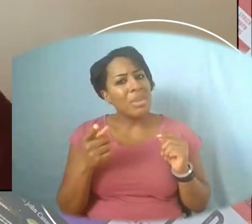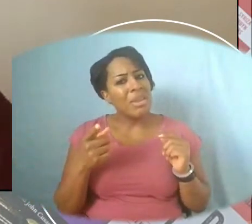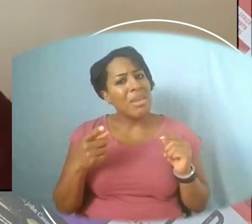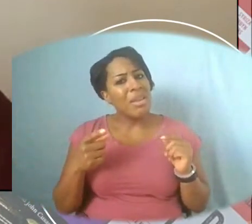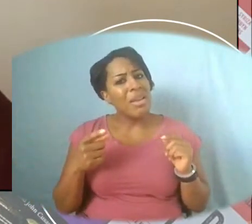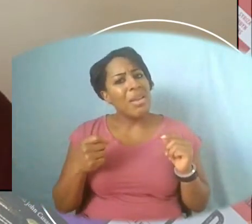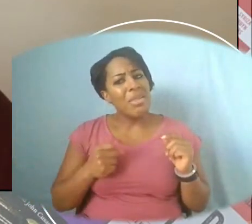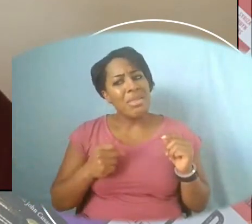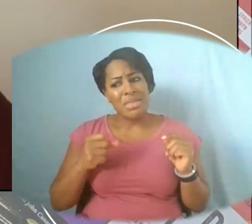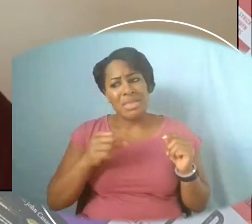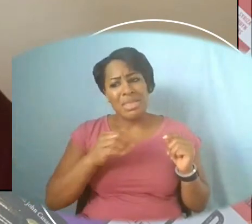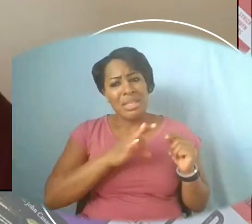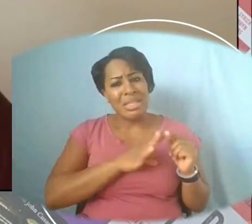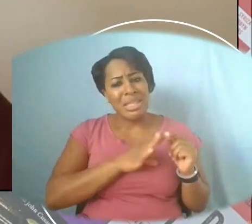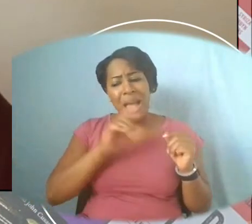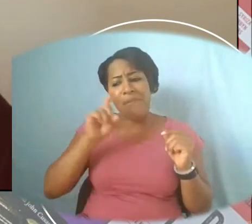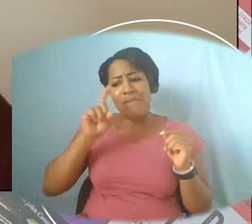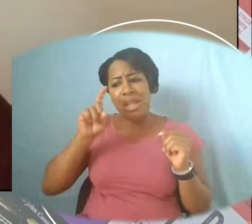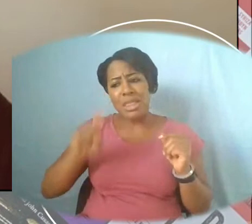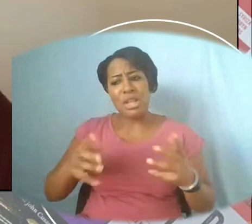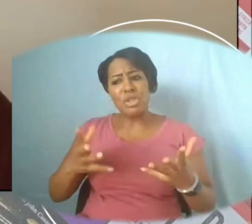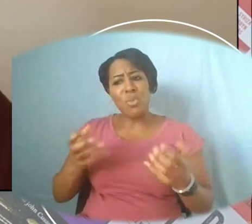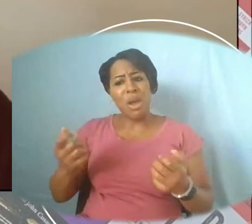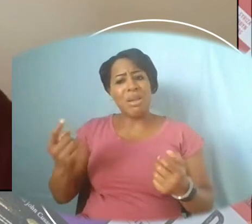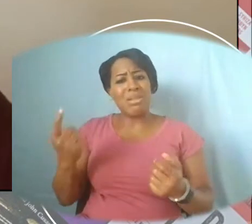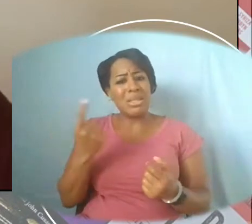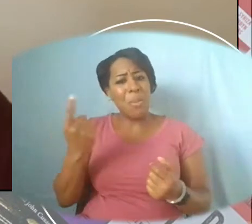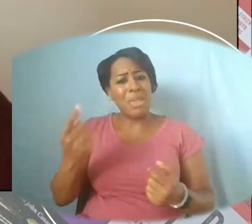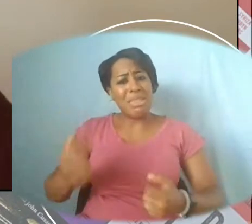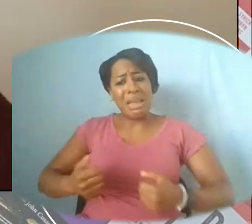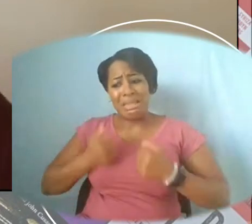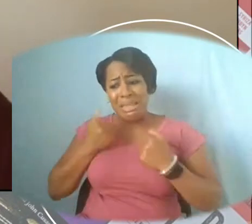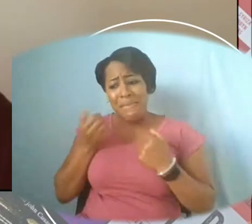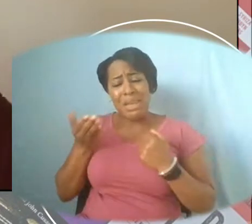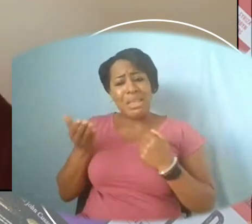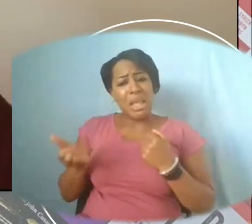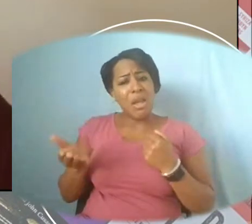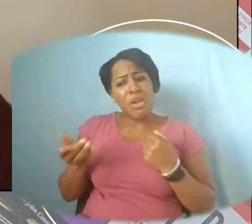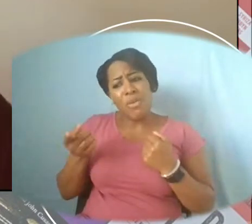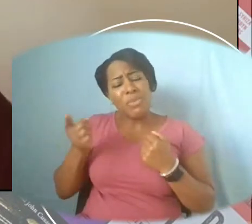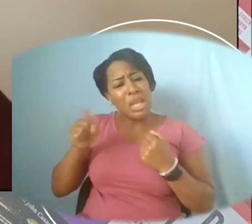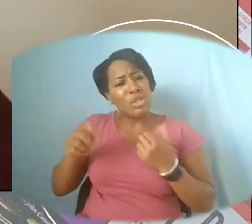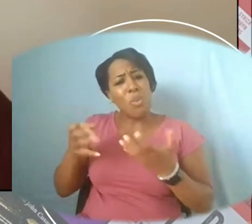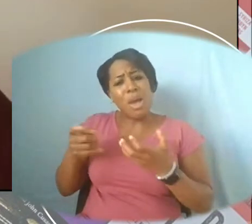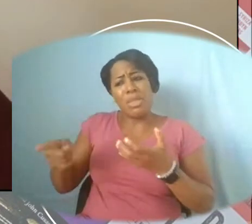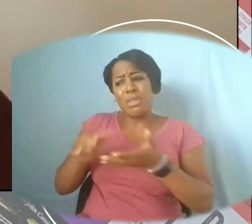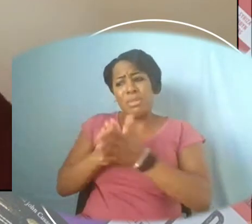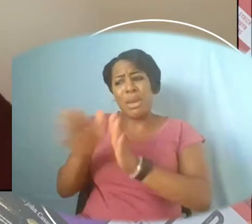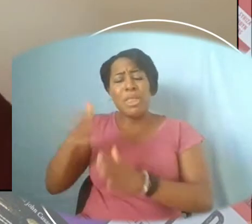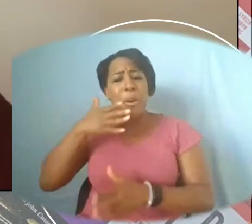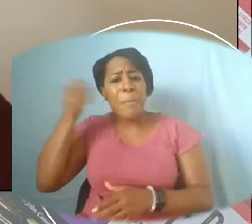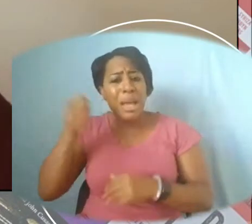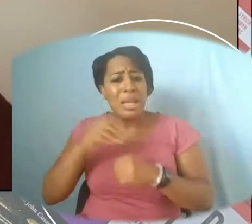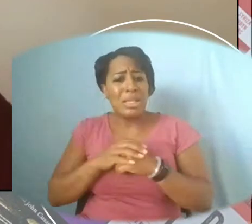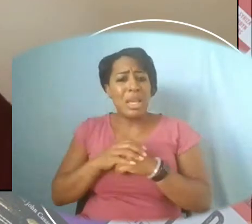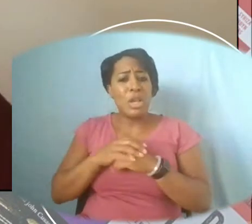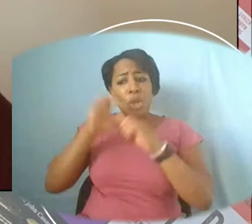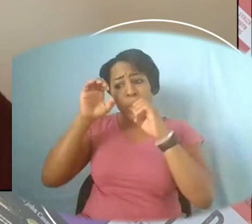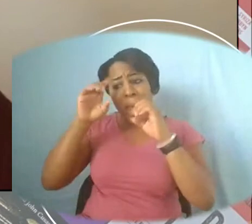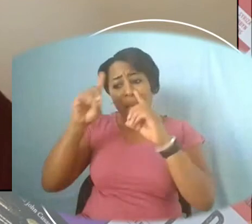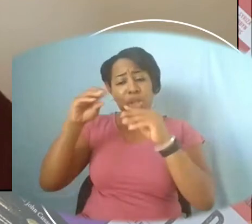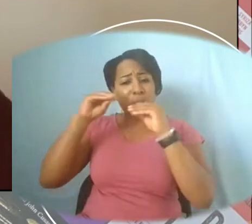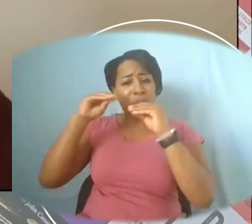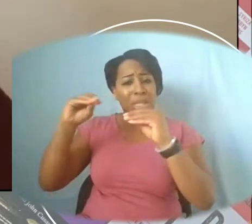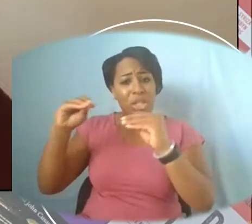the institution to be at their best. And so once again, that education inside needs to happen like it happens